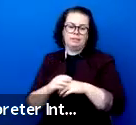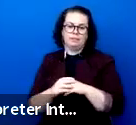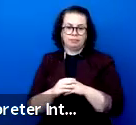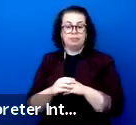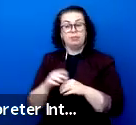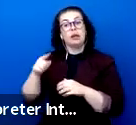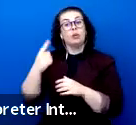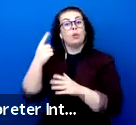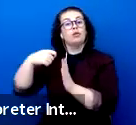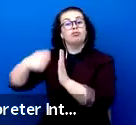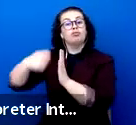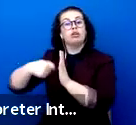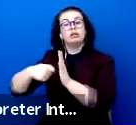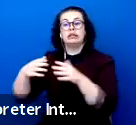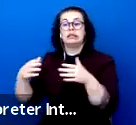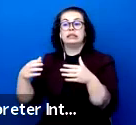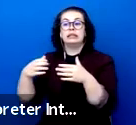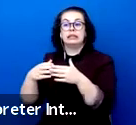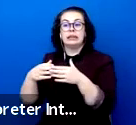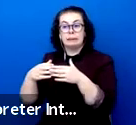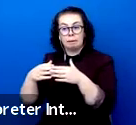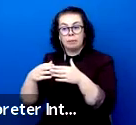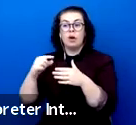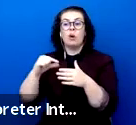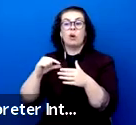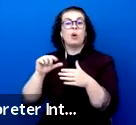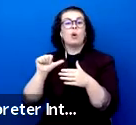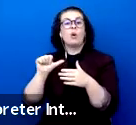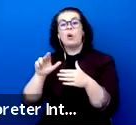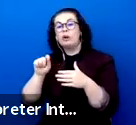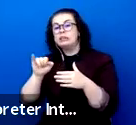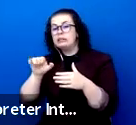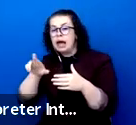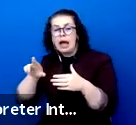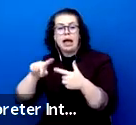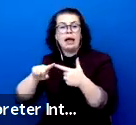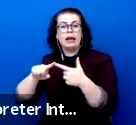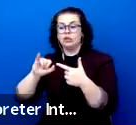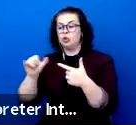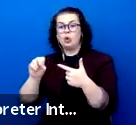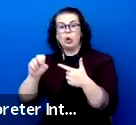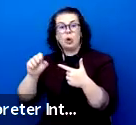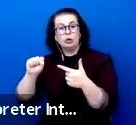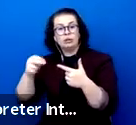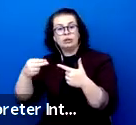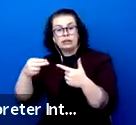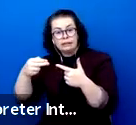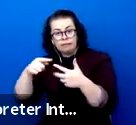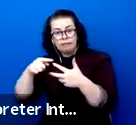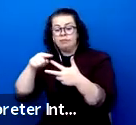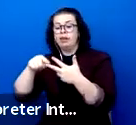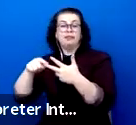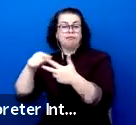team, Hélène Gauthier, Alice Burroughs, Josephine Dussol and Juna Bogun.